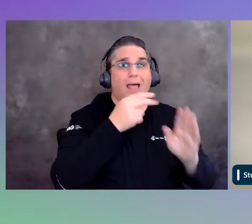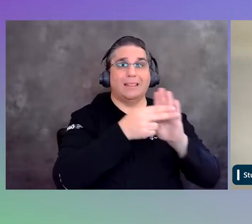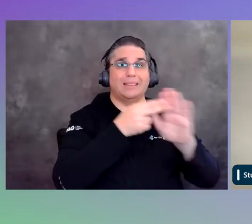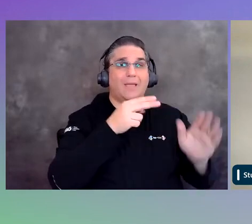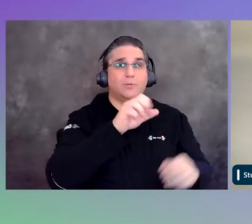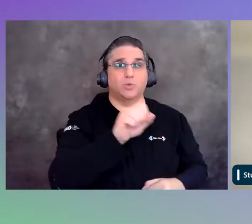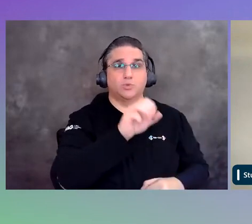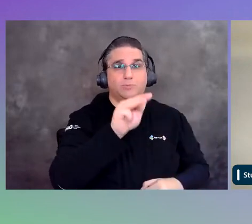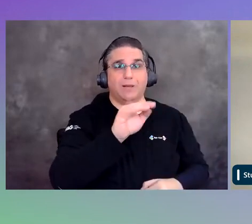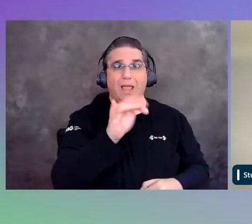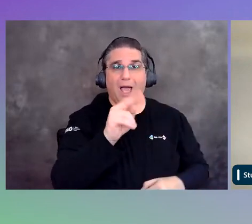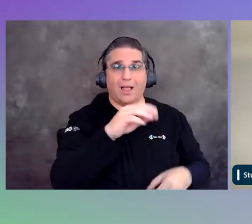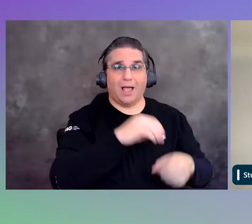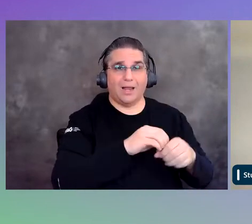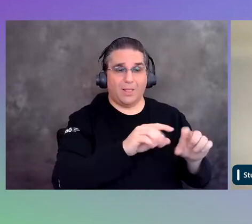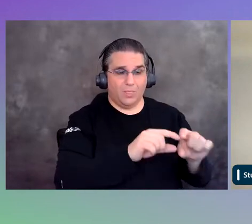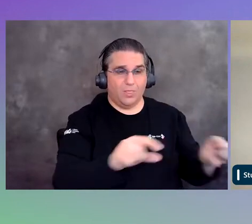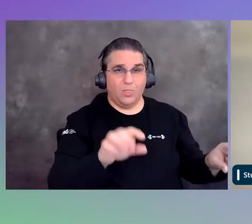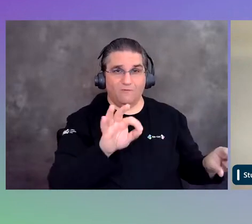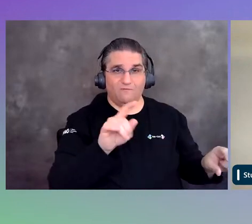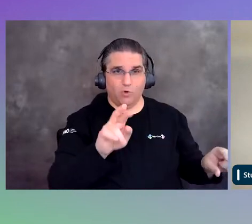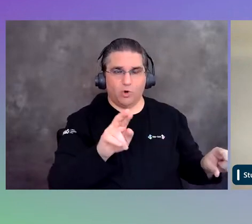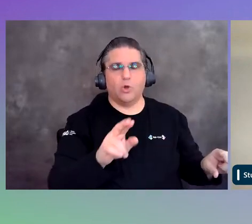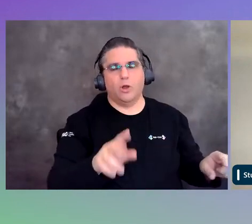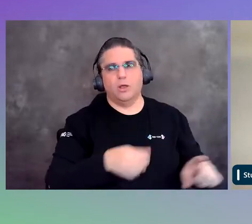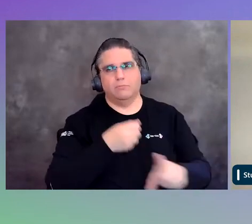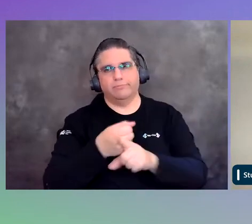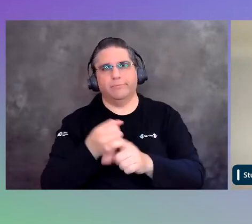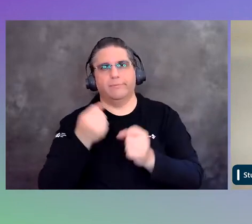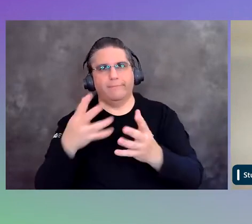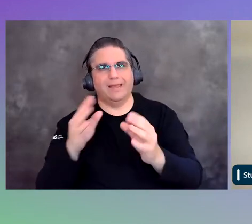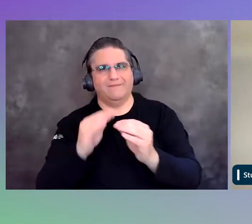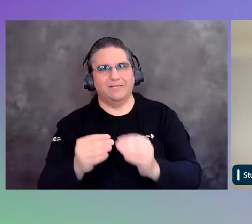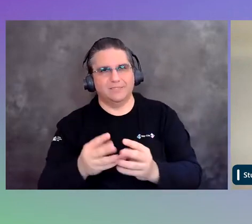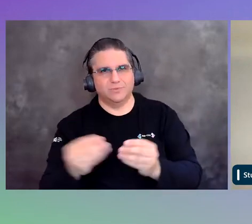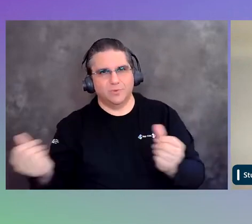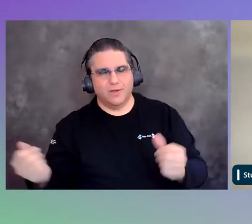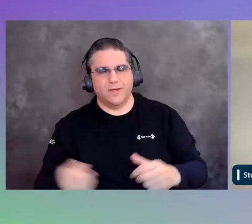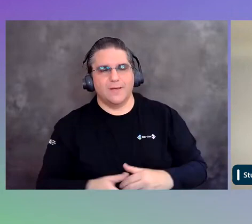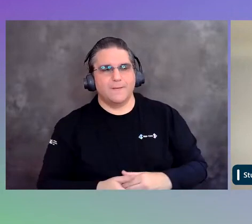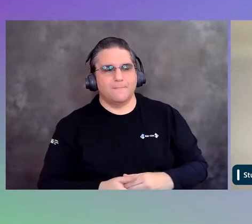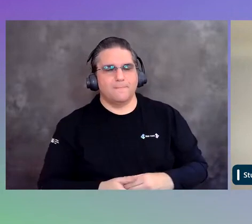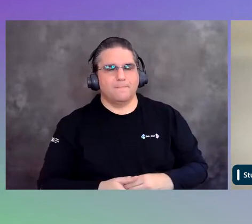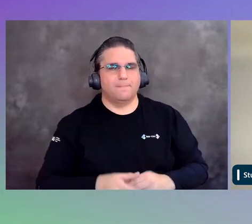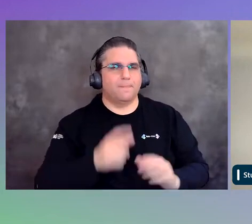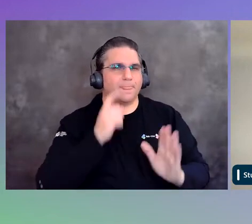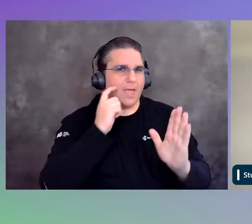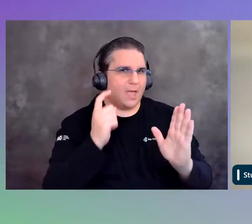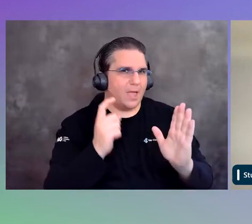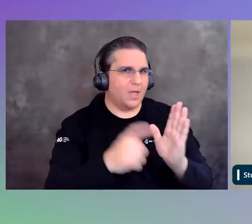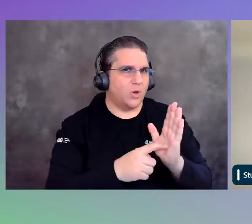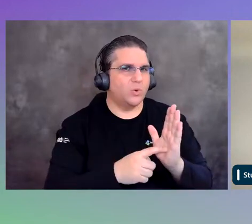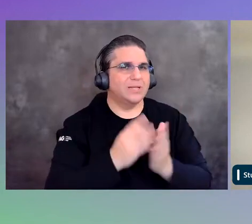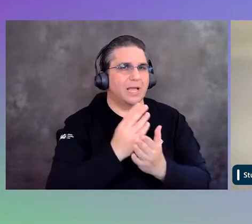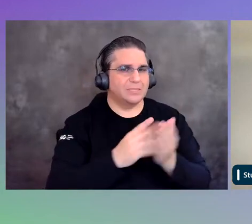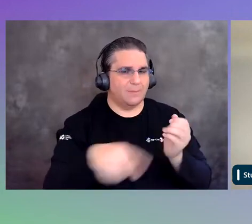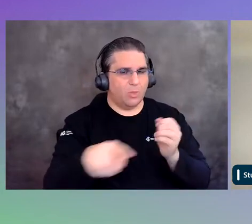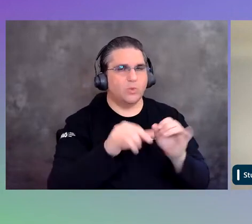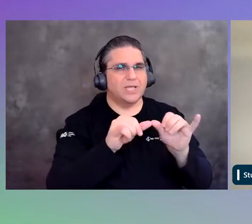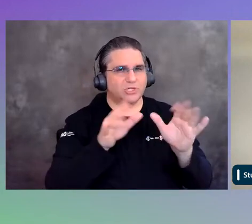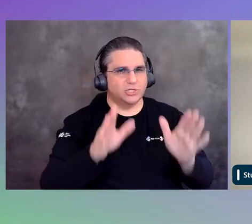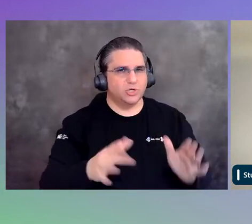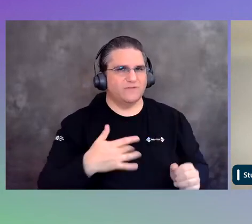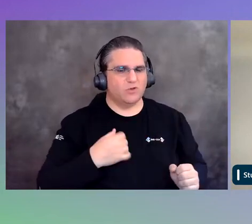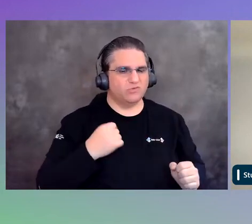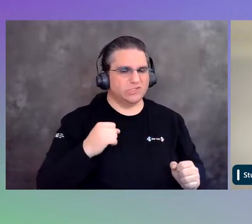footer. Boom, a lot of fixes. Now, I found initially a lot of our engineers were kind of resistant against doing